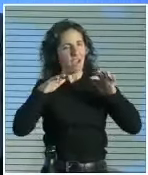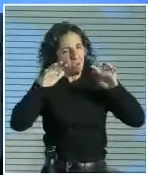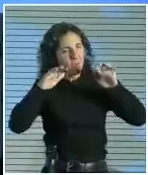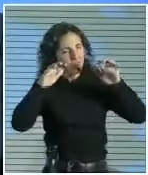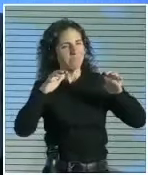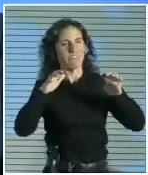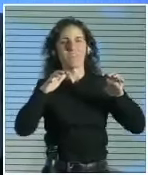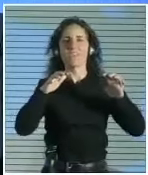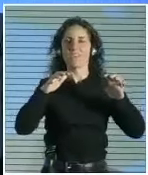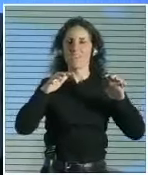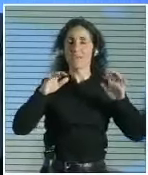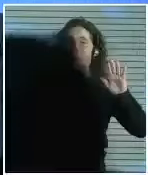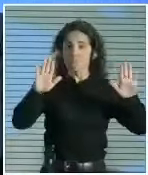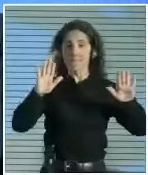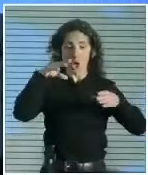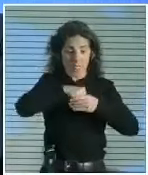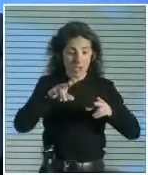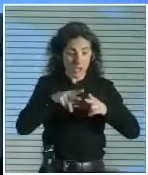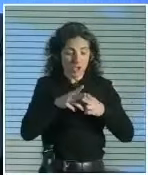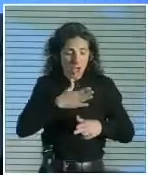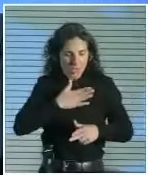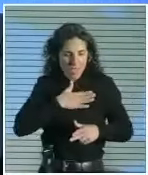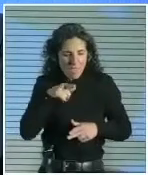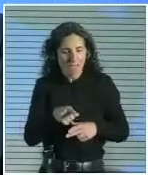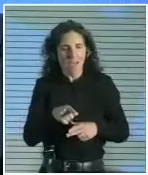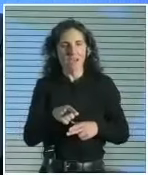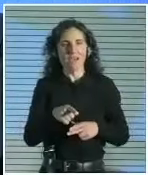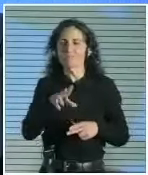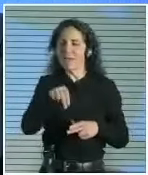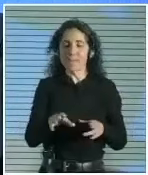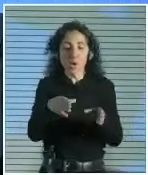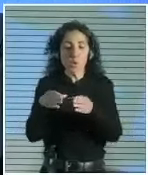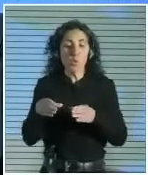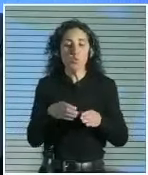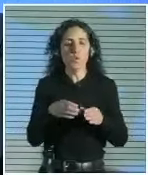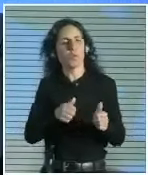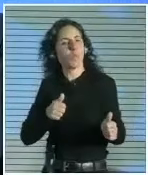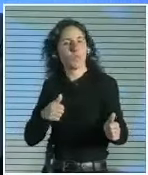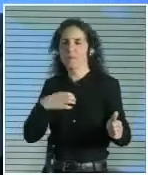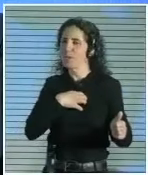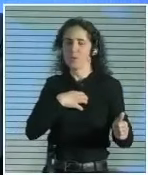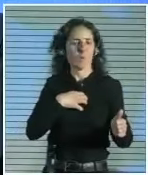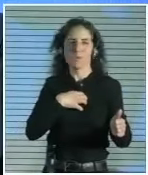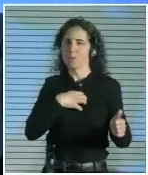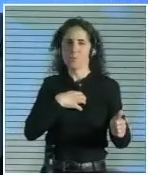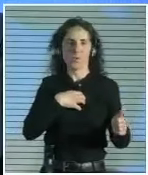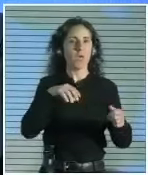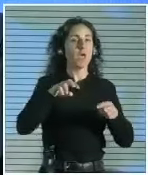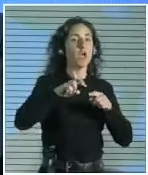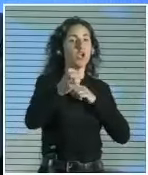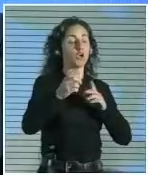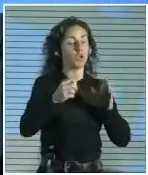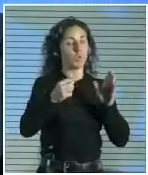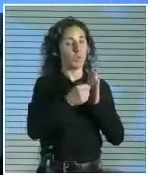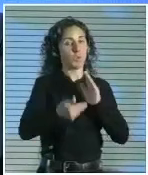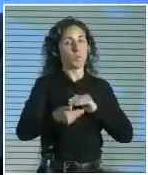our societies that should not be left behind. Last and not least, it goes back to that point of we all have a role to play. We have to create a